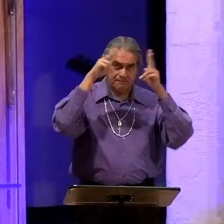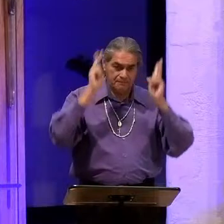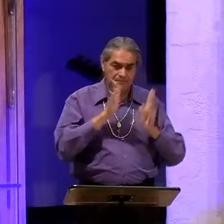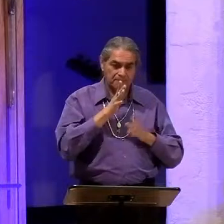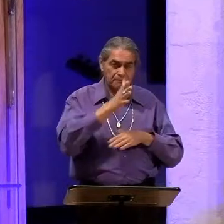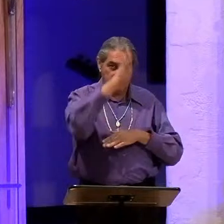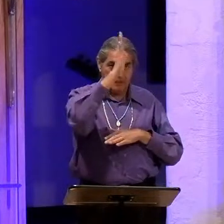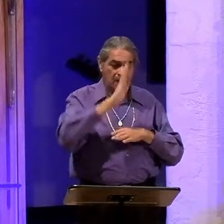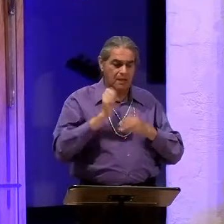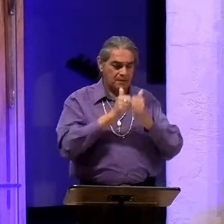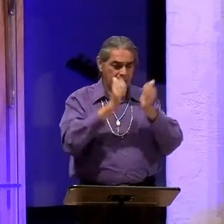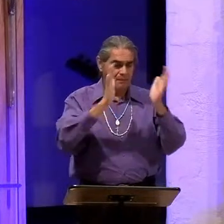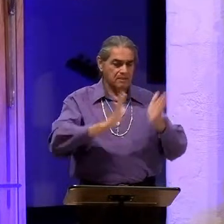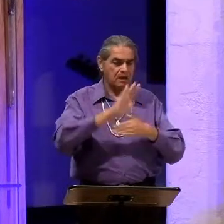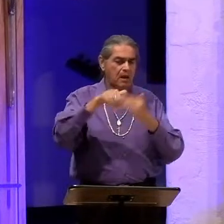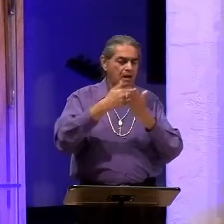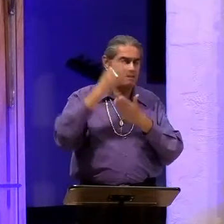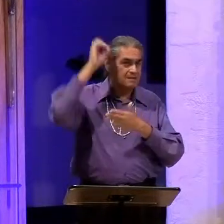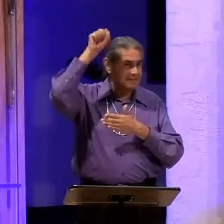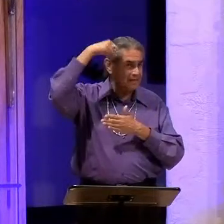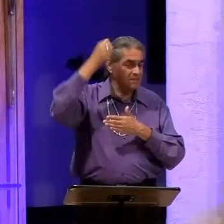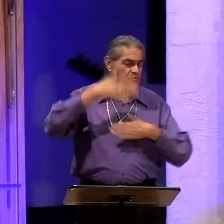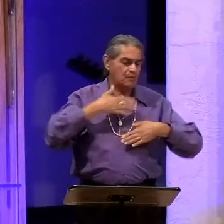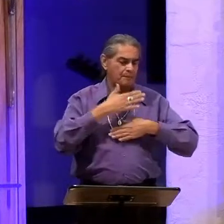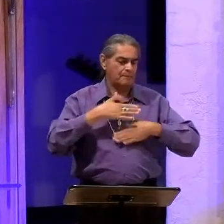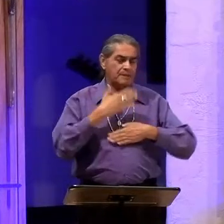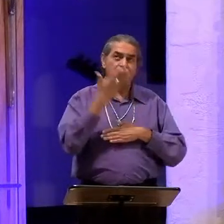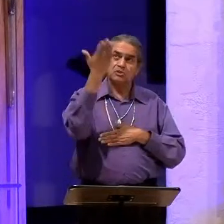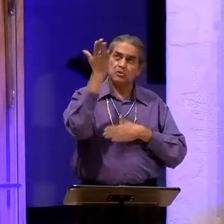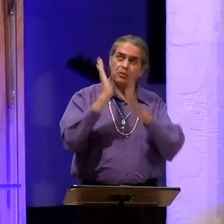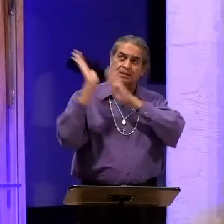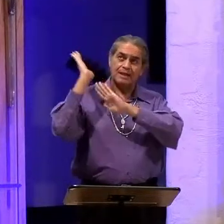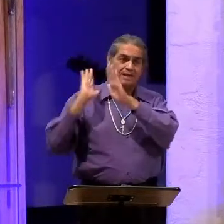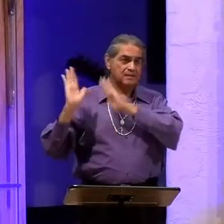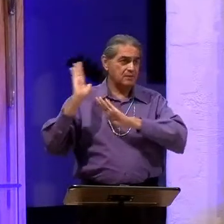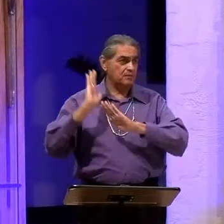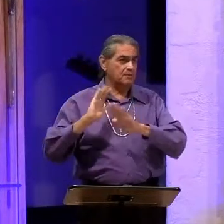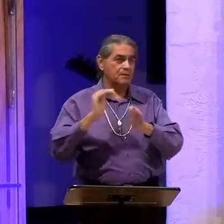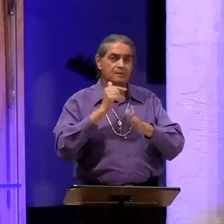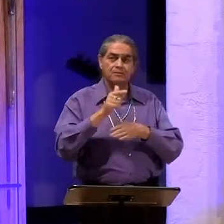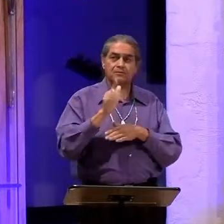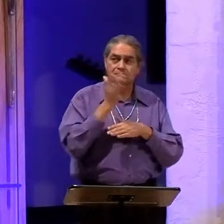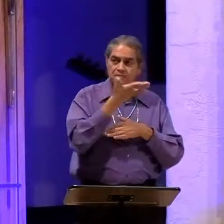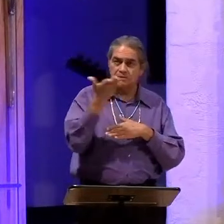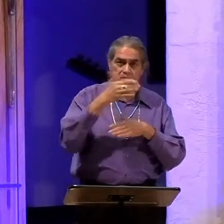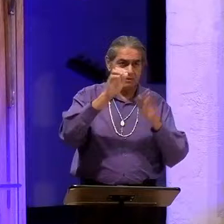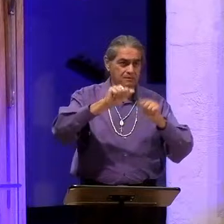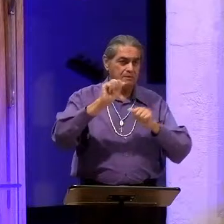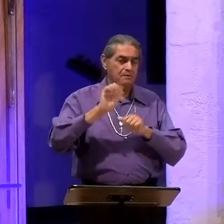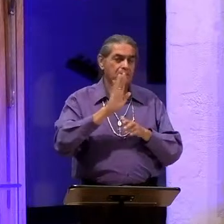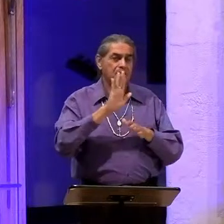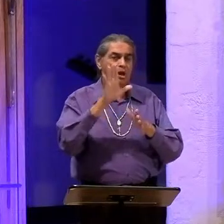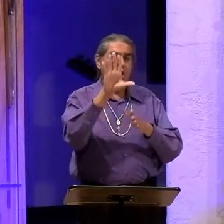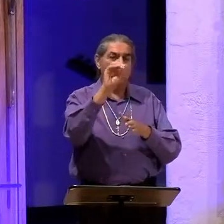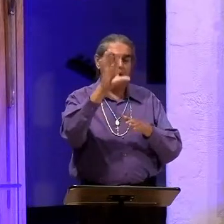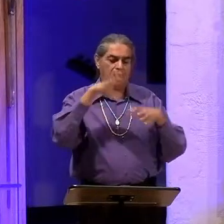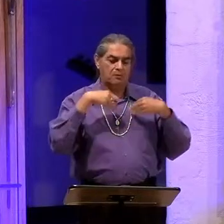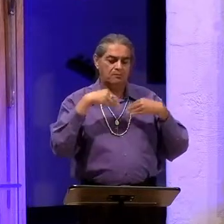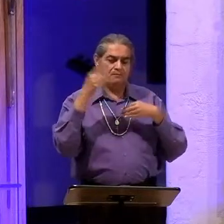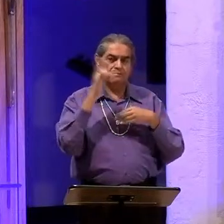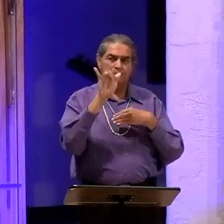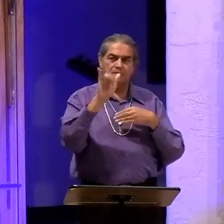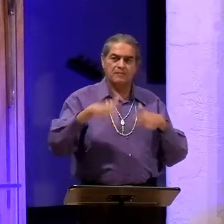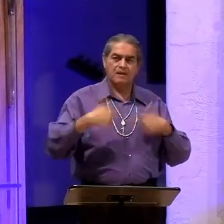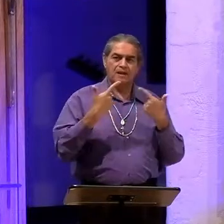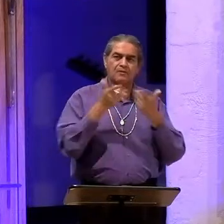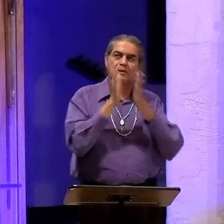the apostles and all the saints who have pleased you throughout the ages, we may merit to be coerced to eternal life, and we may praise and